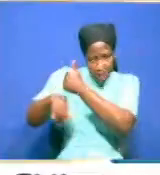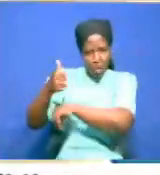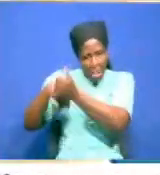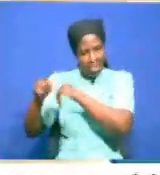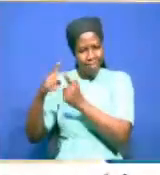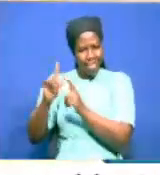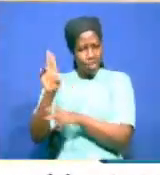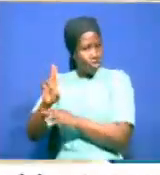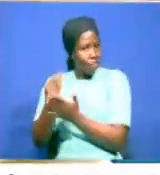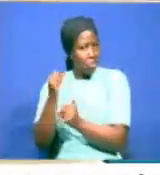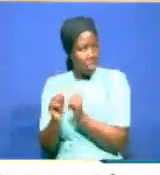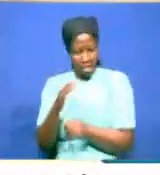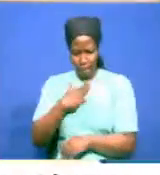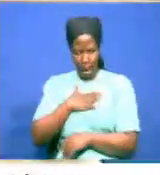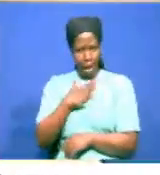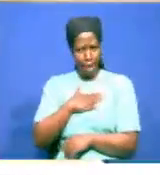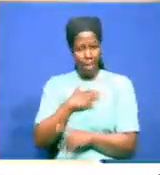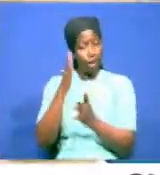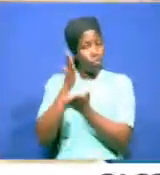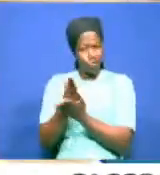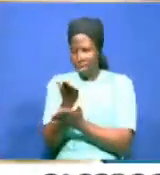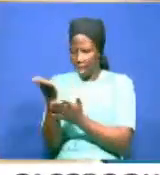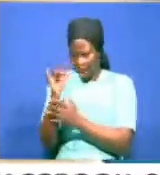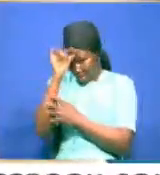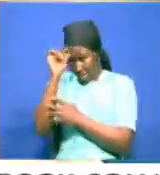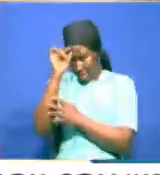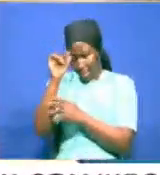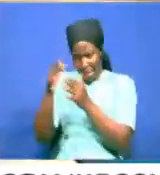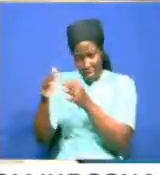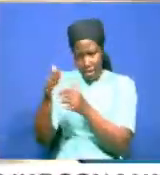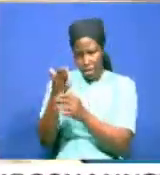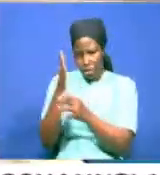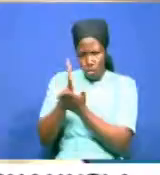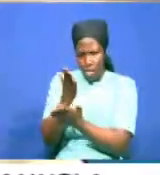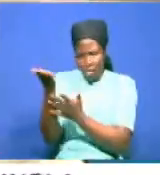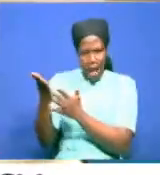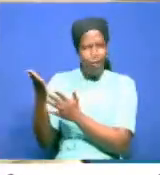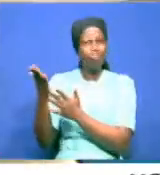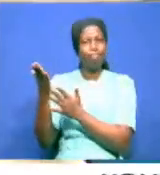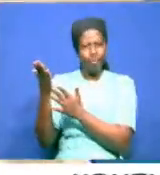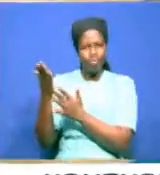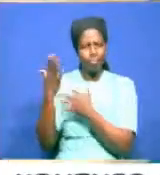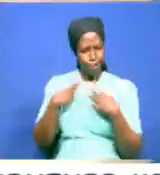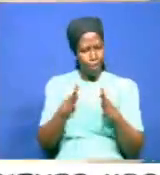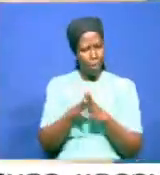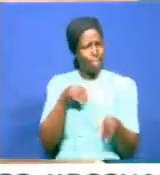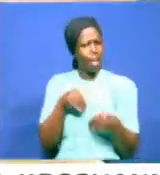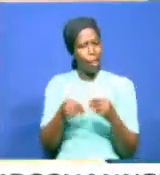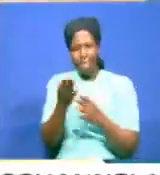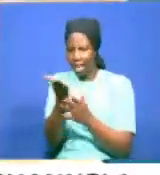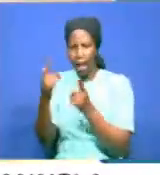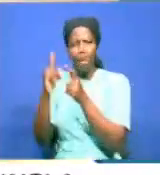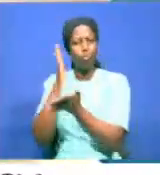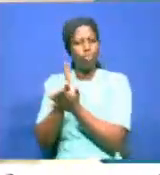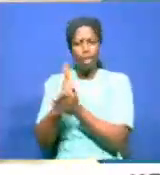ground, there are people who have severe disabilities, but they're not getting the cash transfers. They're not getting the money, and yet